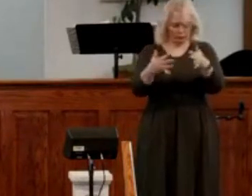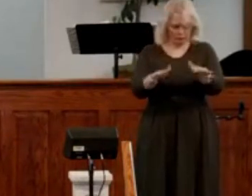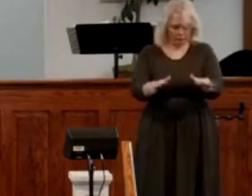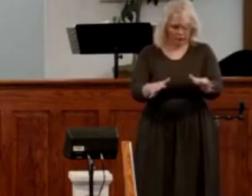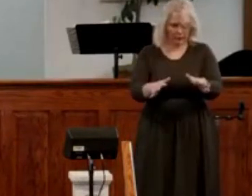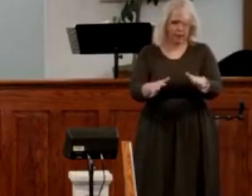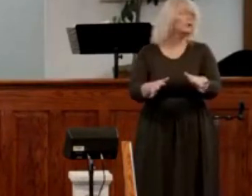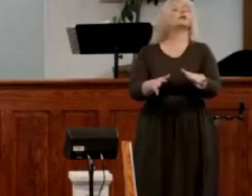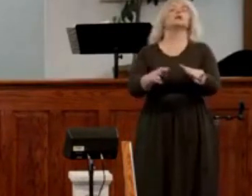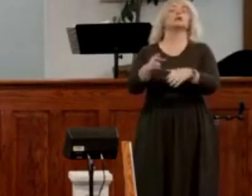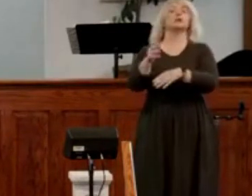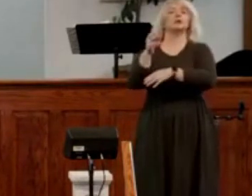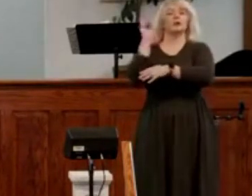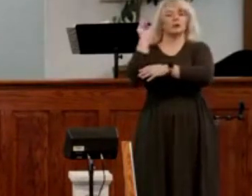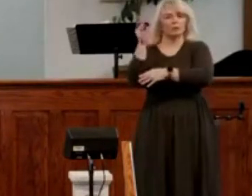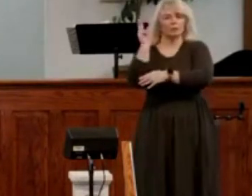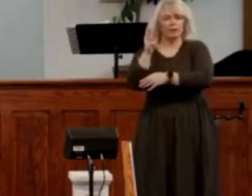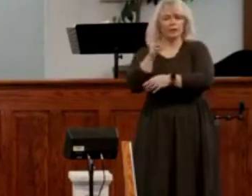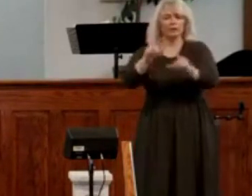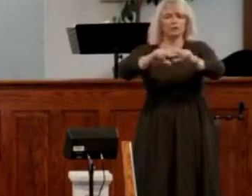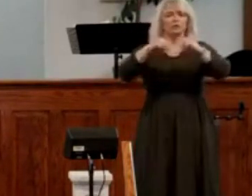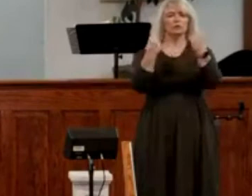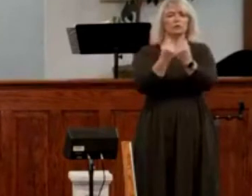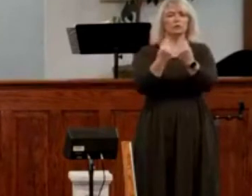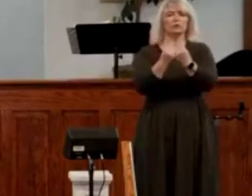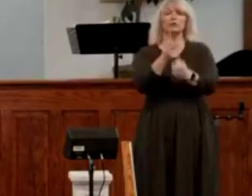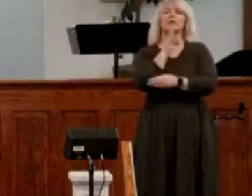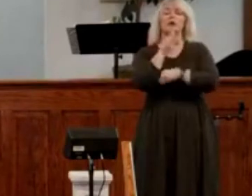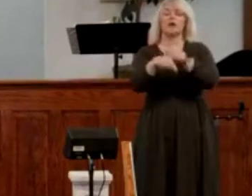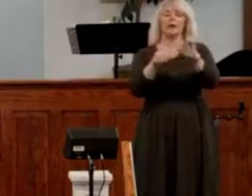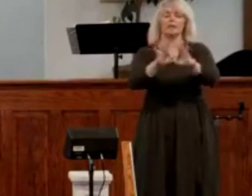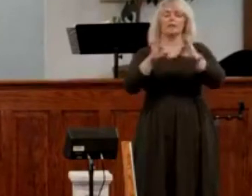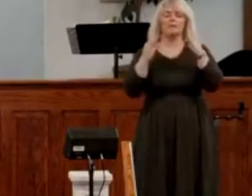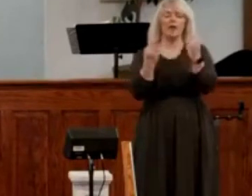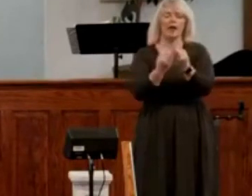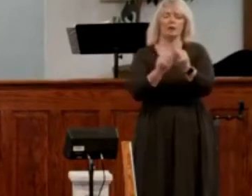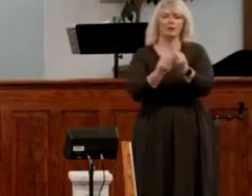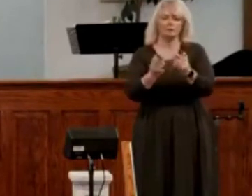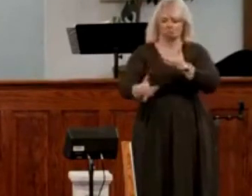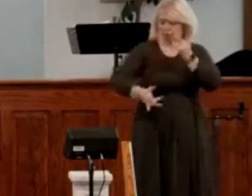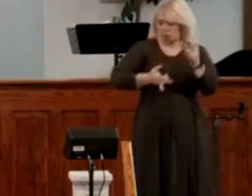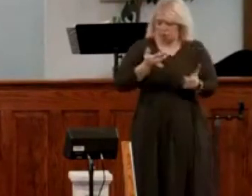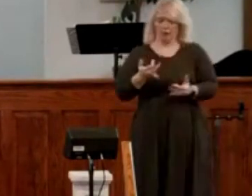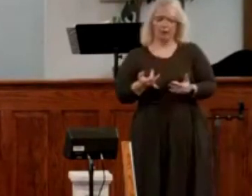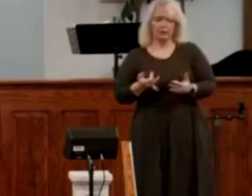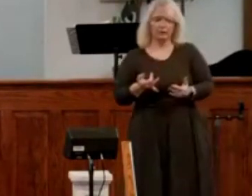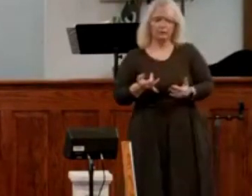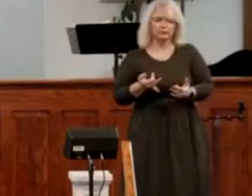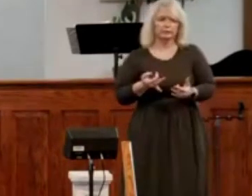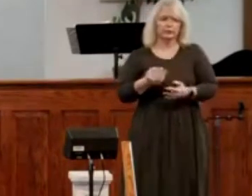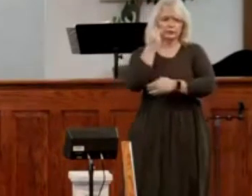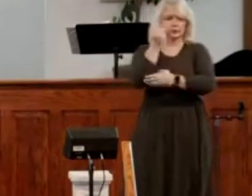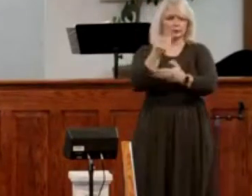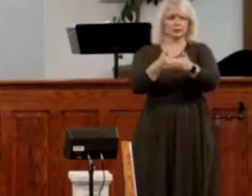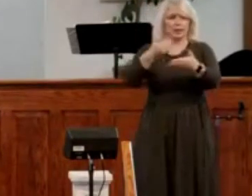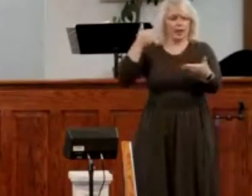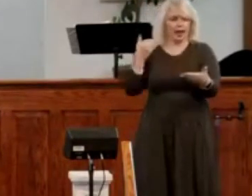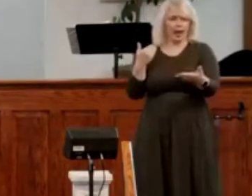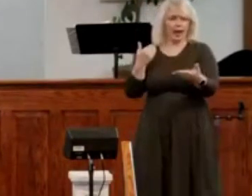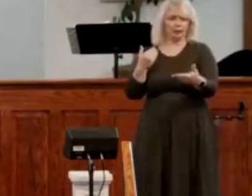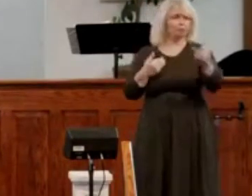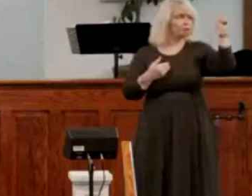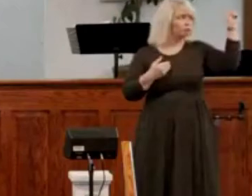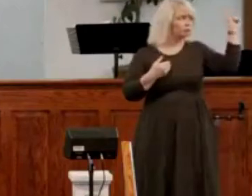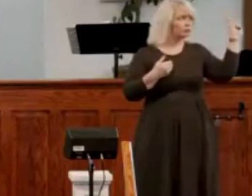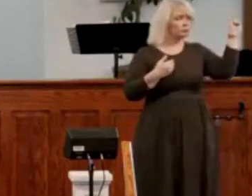speak on stewarding family, my favorite topic to talk about. So I'm looking forward to that. Giving, you can see behind me, you've got your